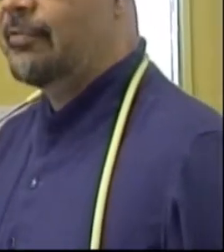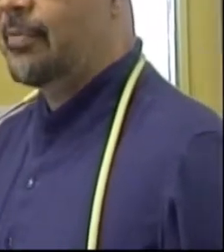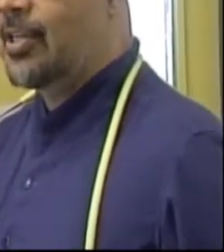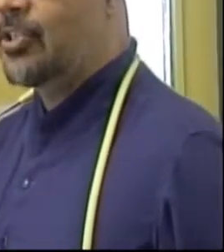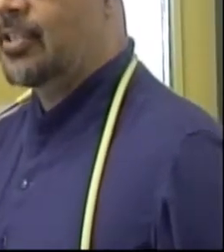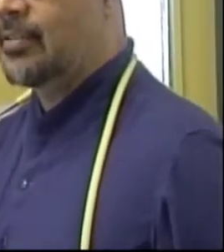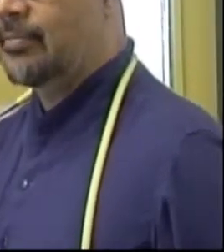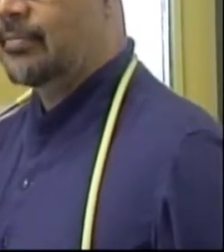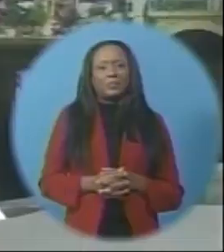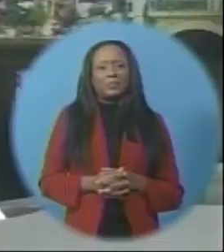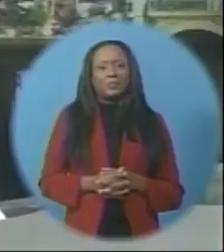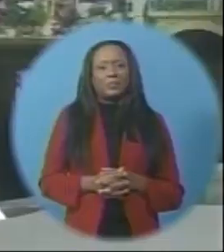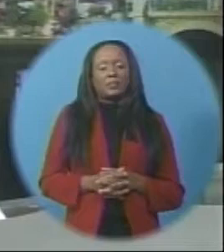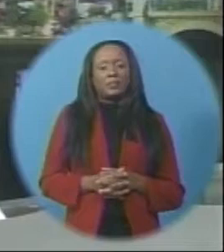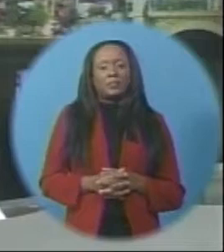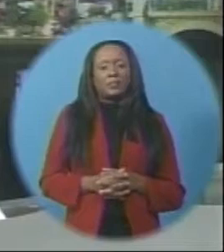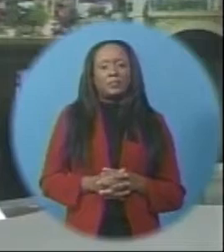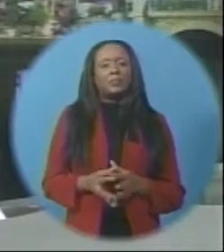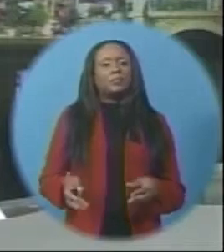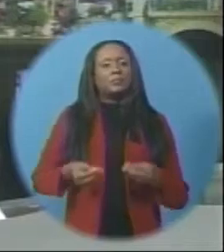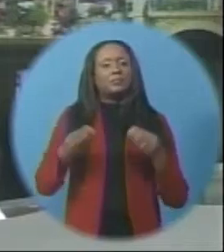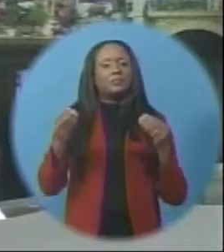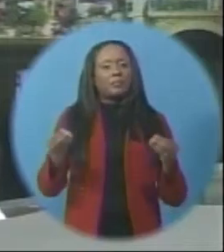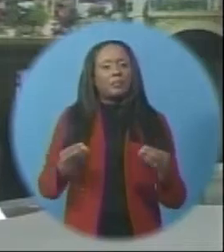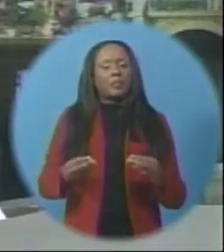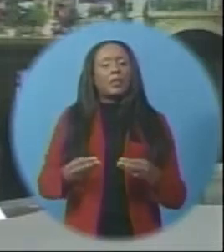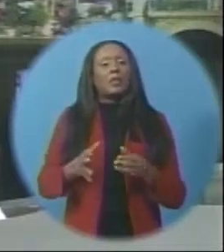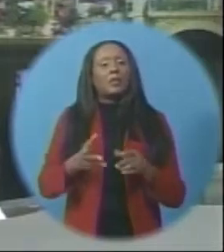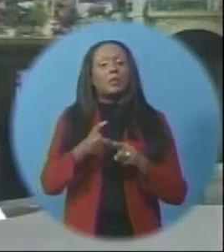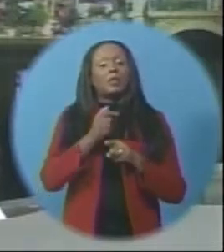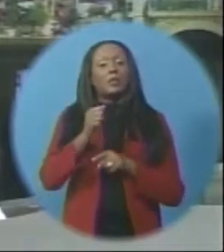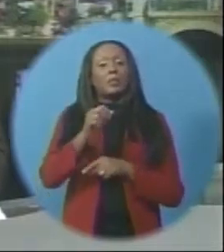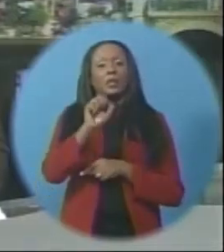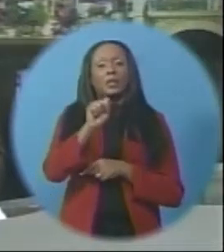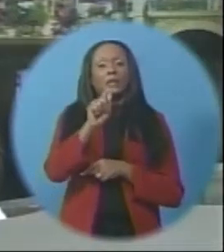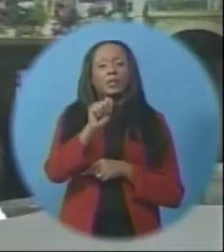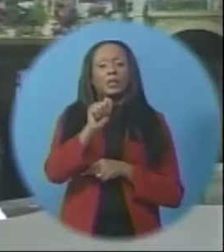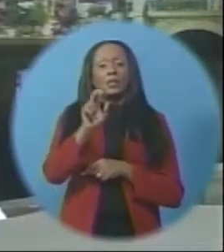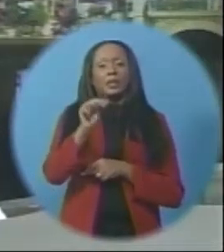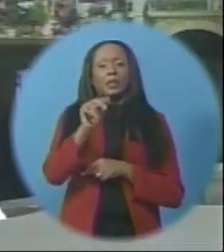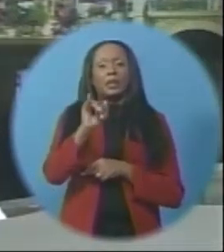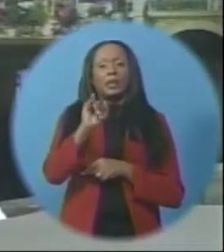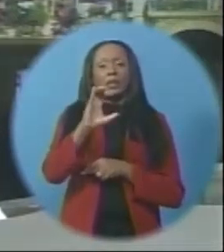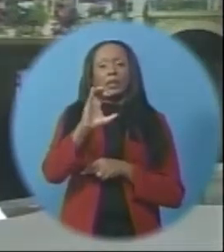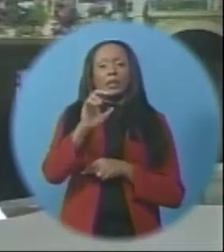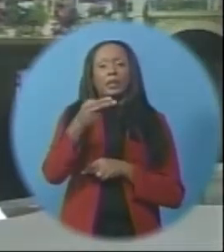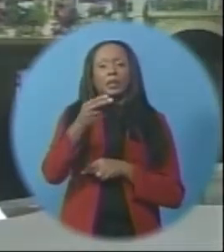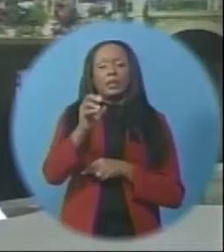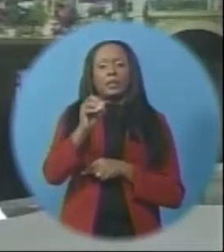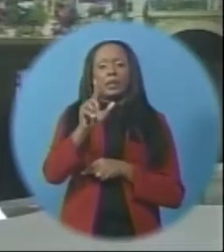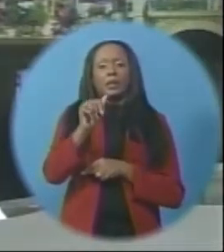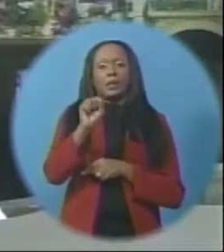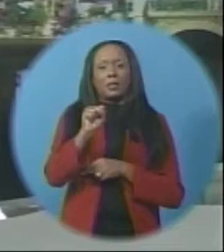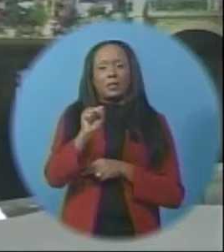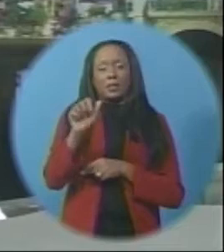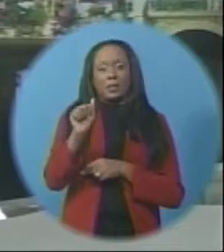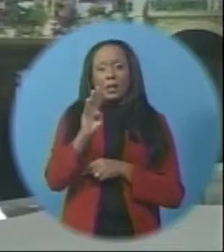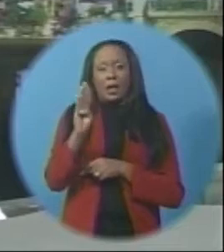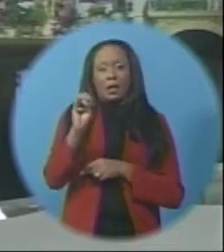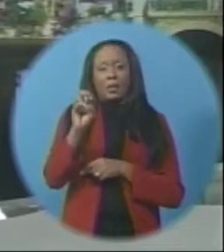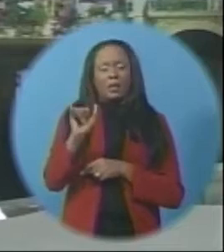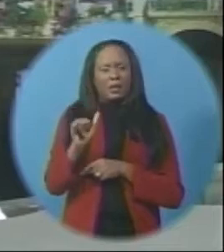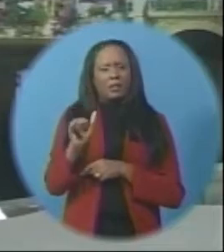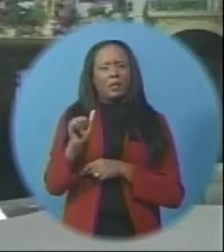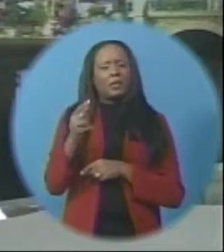new information. The donation marks the 5th year St. Nicholas Abbey has given to the pediatrics department at